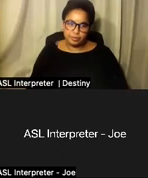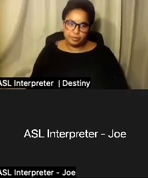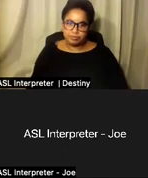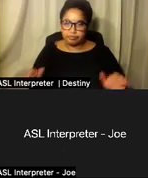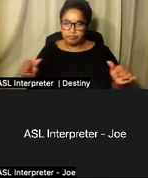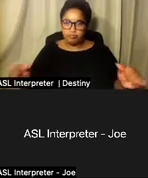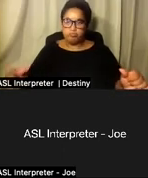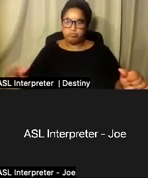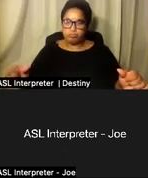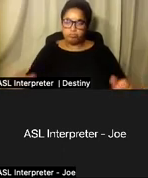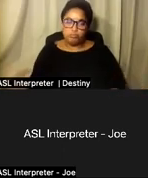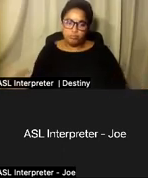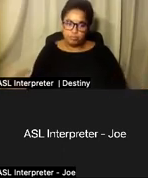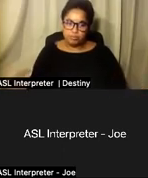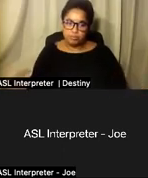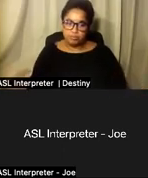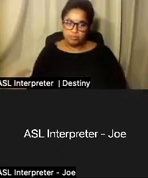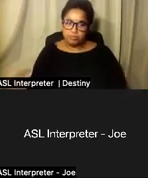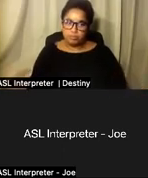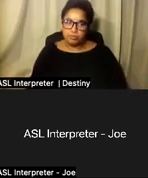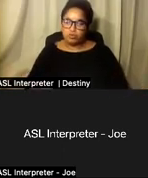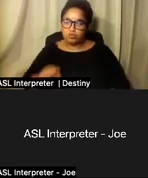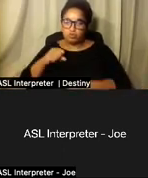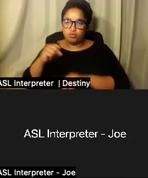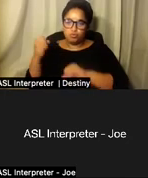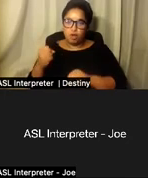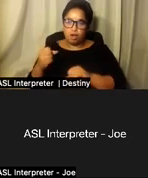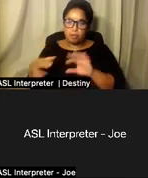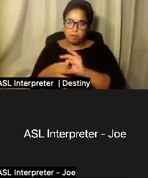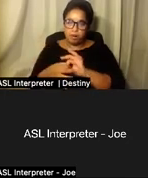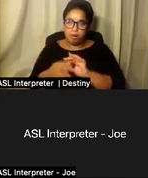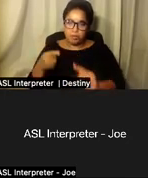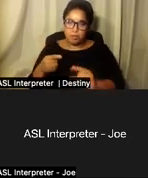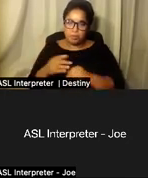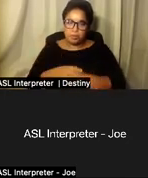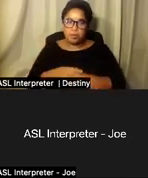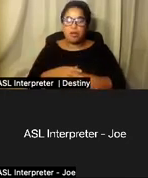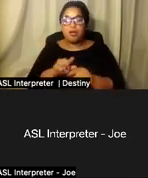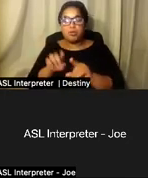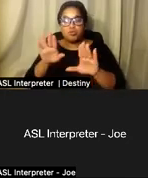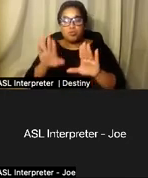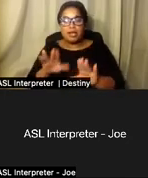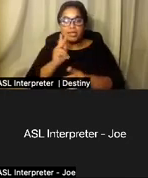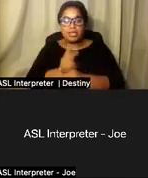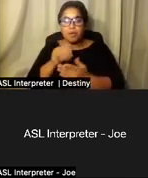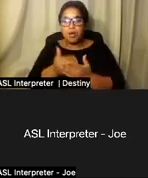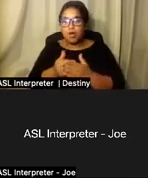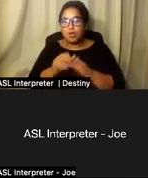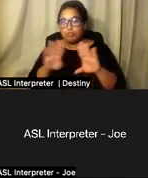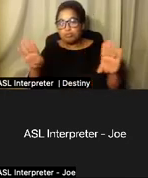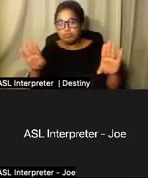wall to form that nice strong bond. And what's great about that too, is it helps to keep all of your paintings or your wall